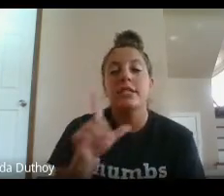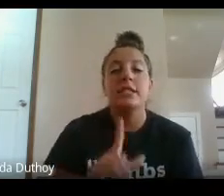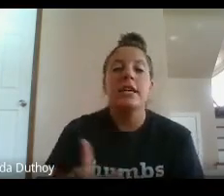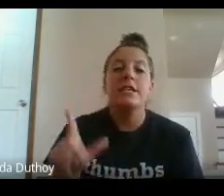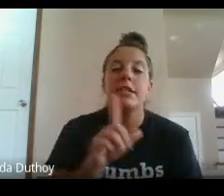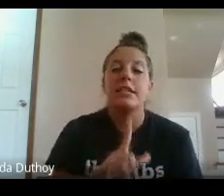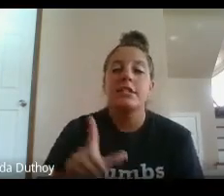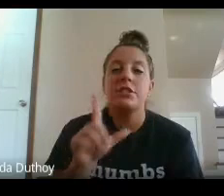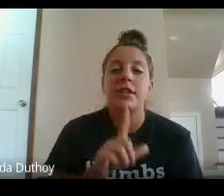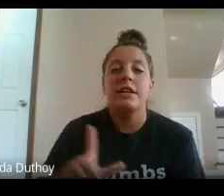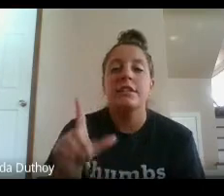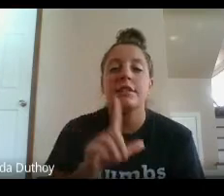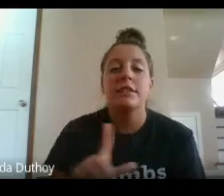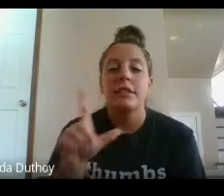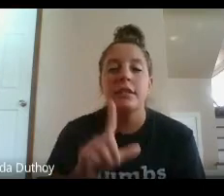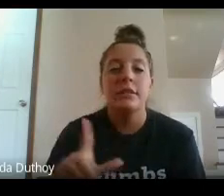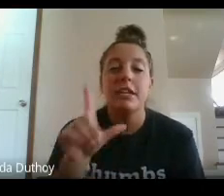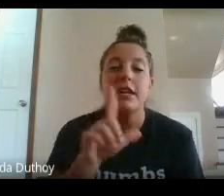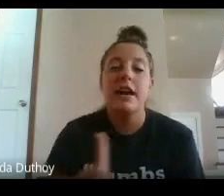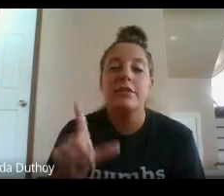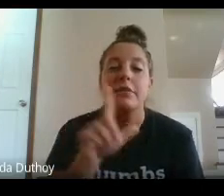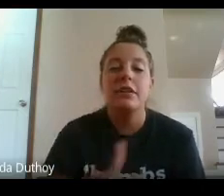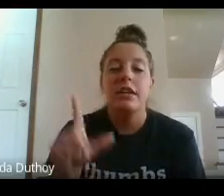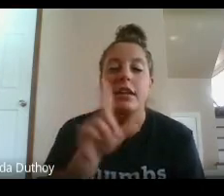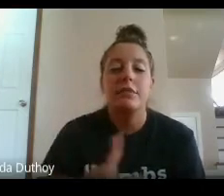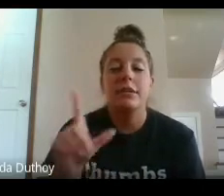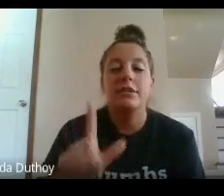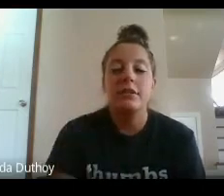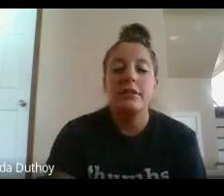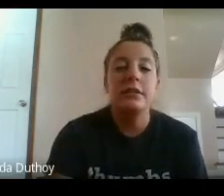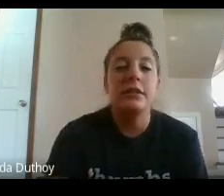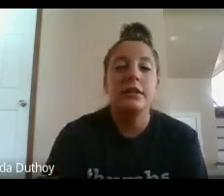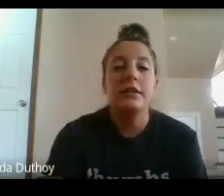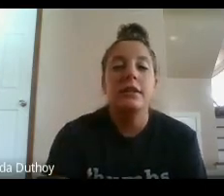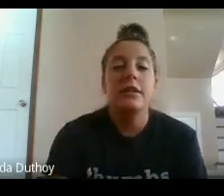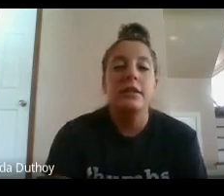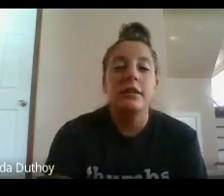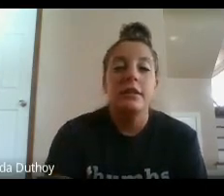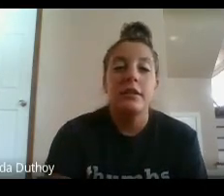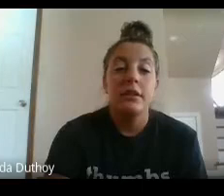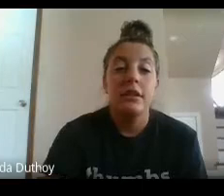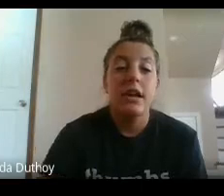Library, we did this last week, is initialized. Make an L and make a circle.